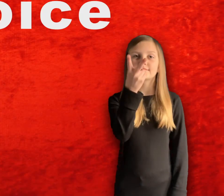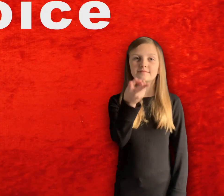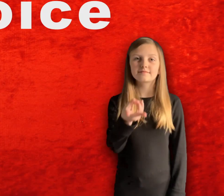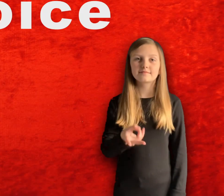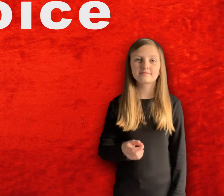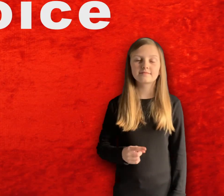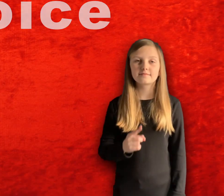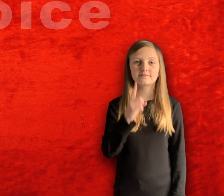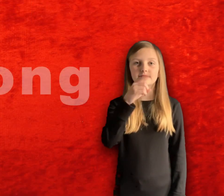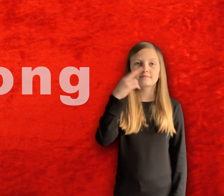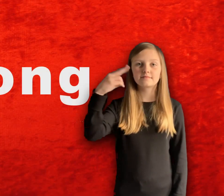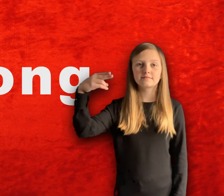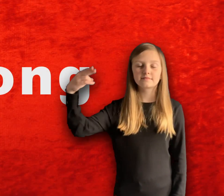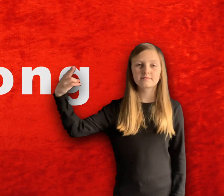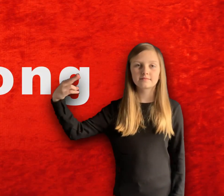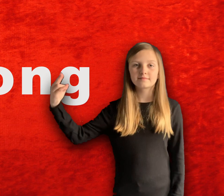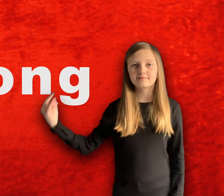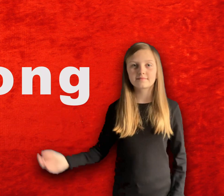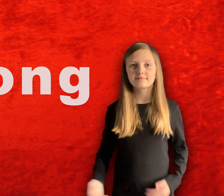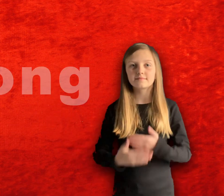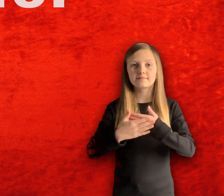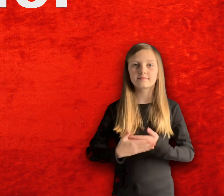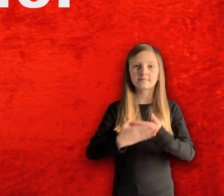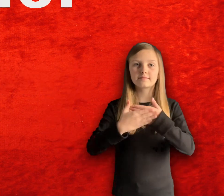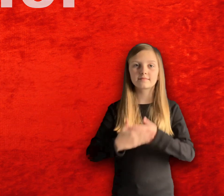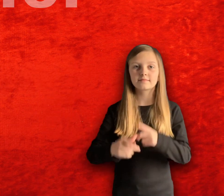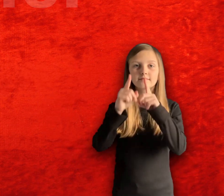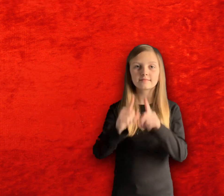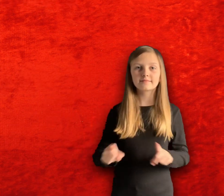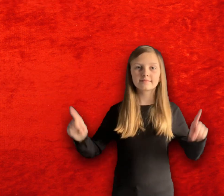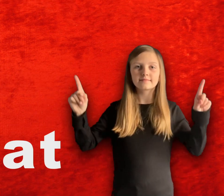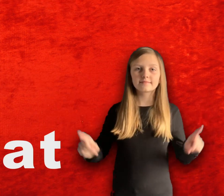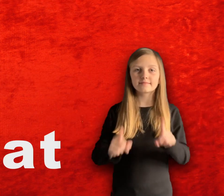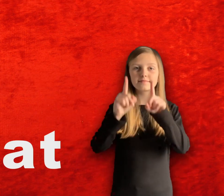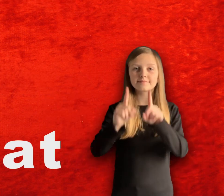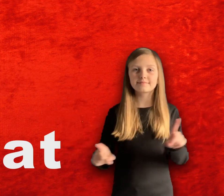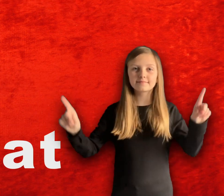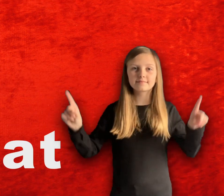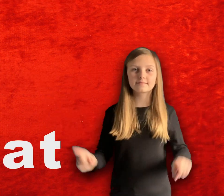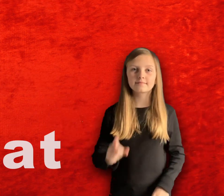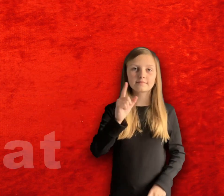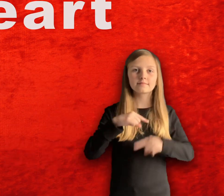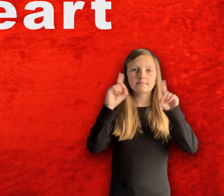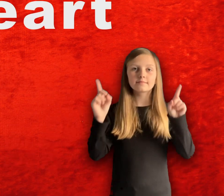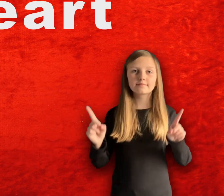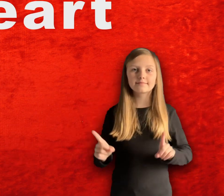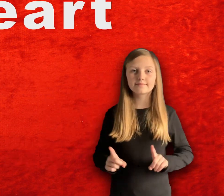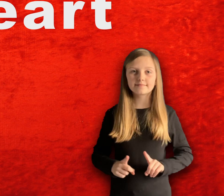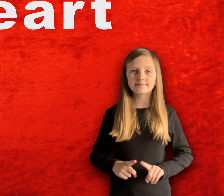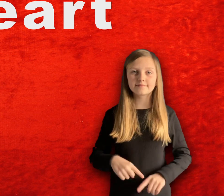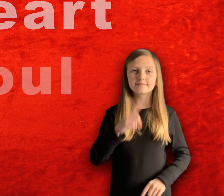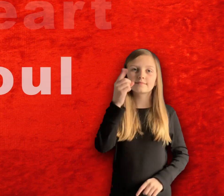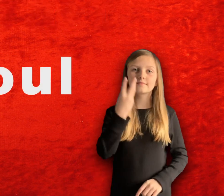One voice, one song, together we all feel the beat One